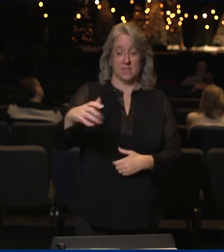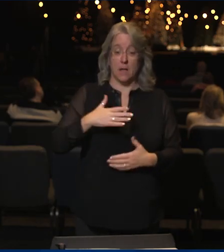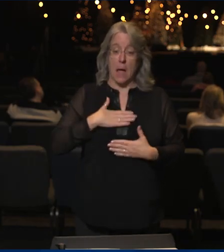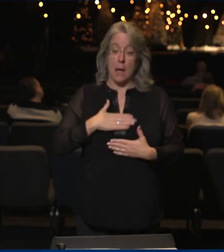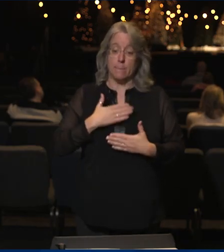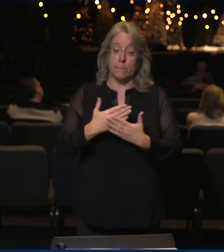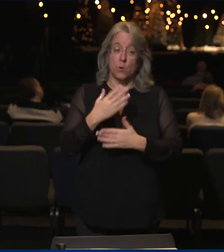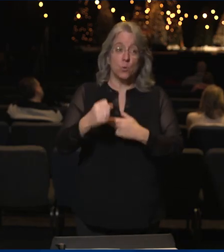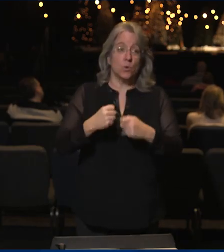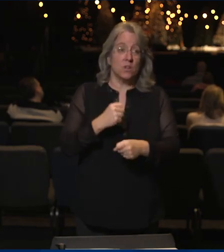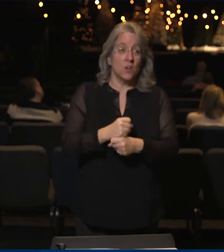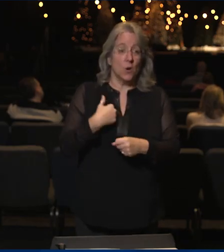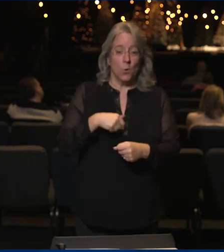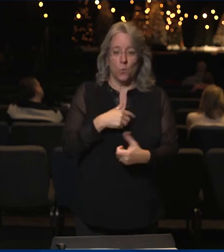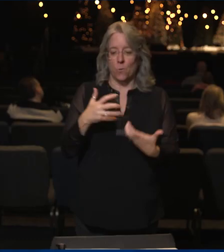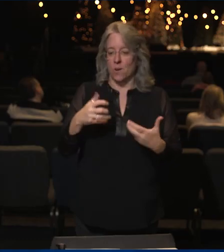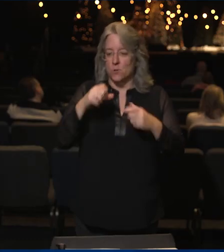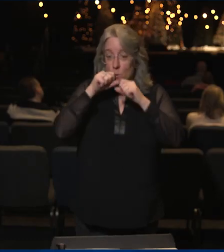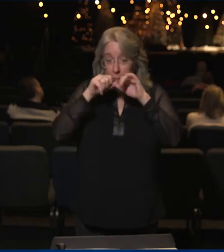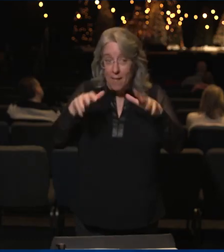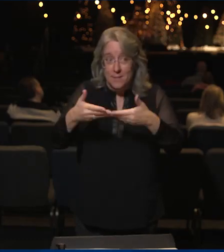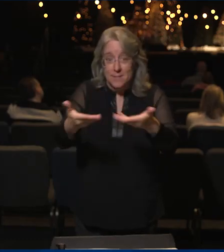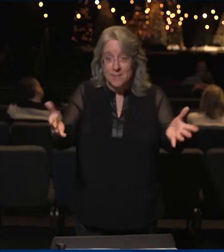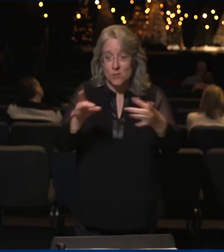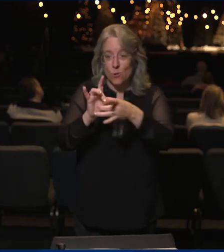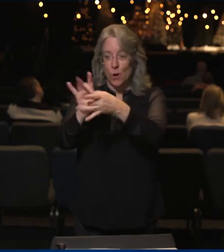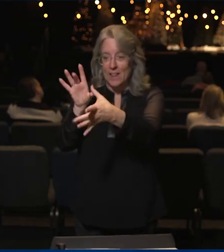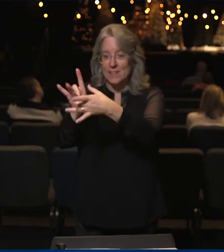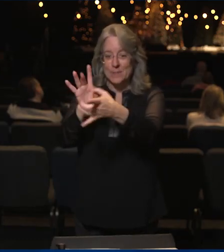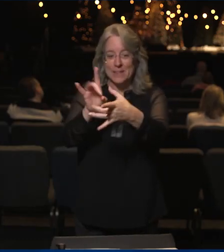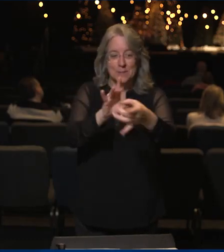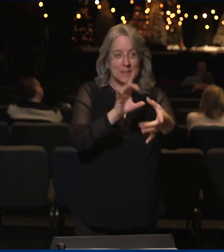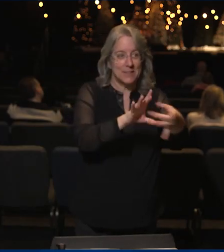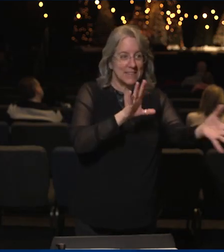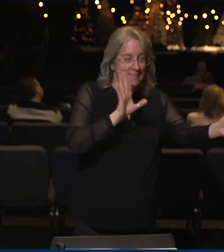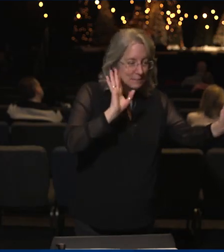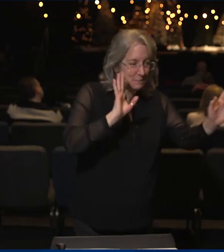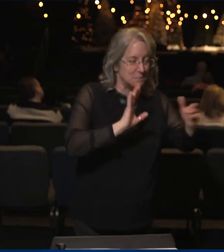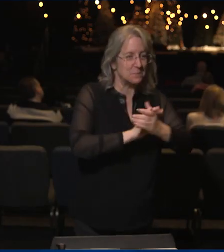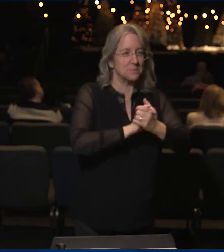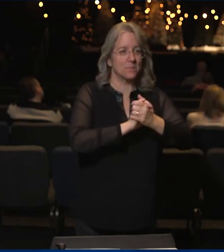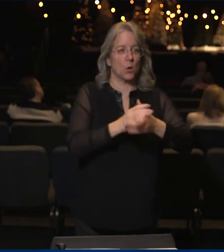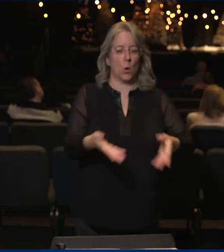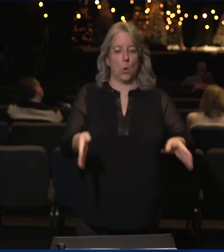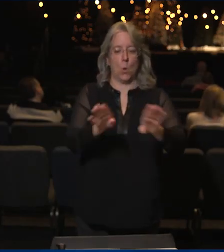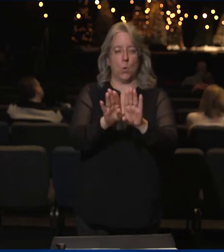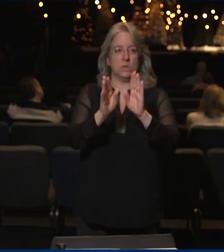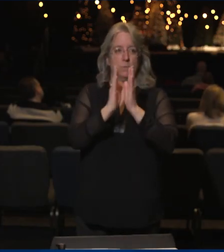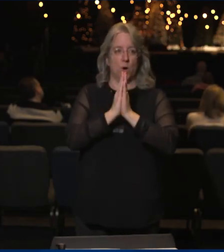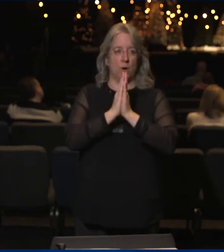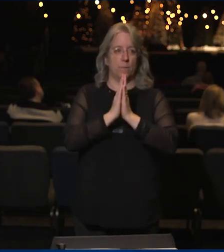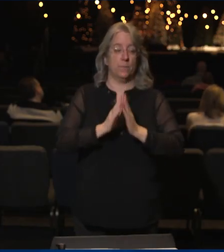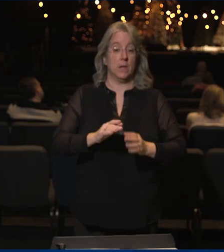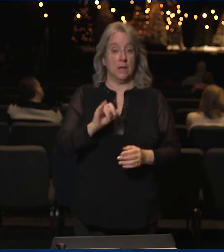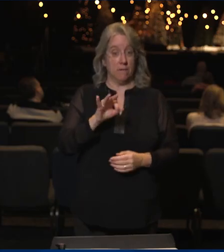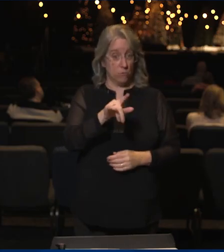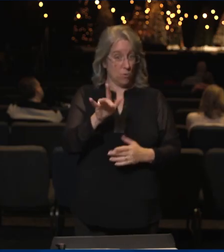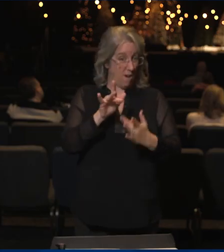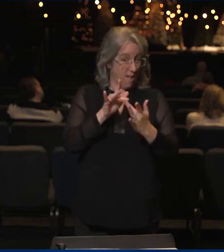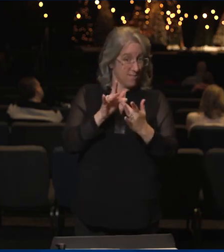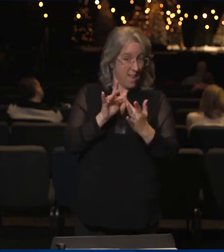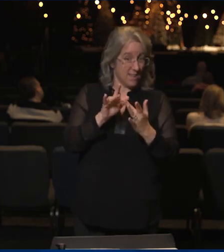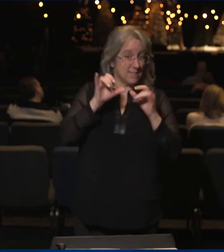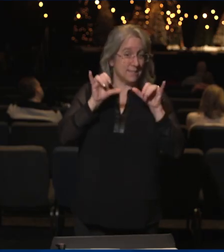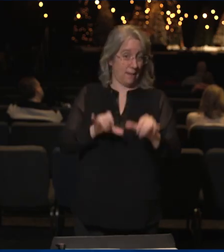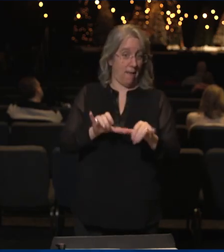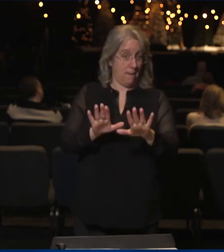to bless you and release you to your campus pastors to close in prayer. And if you're online, if you would stay